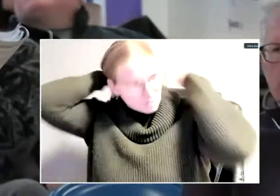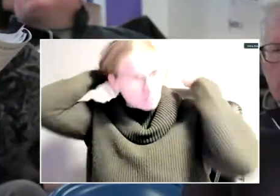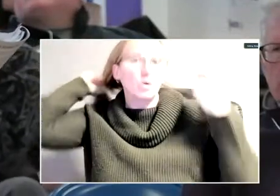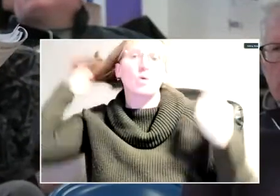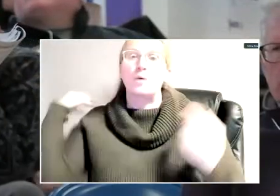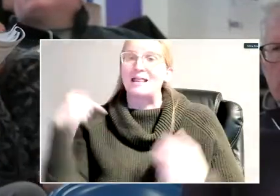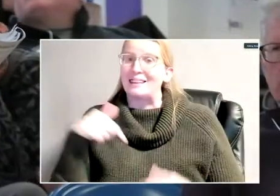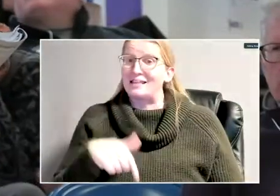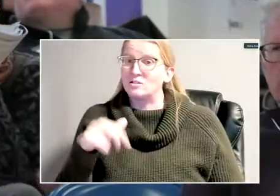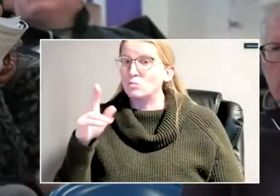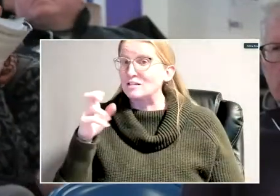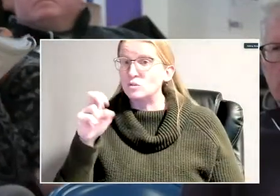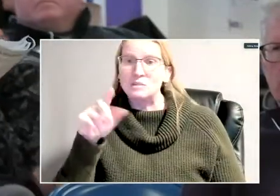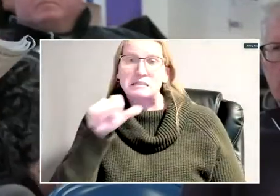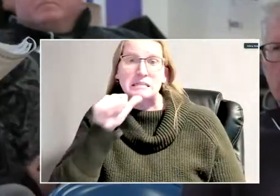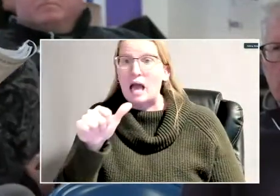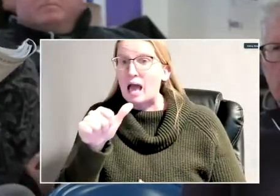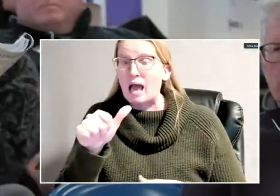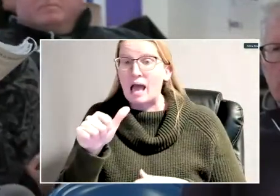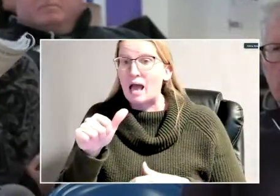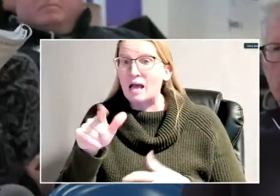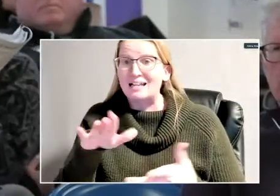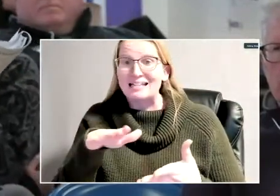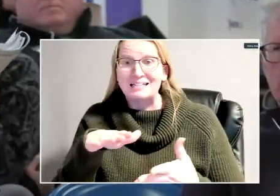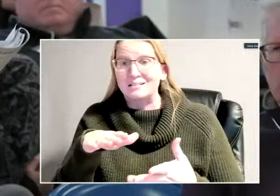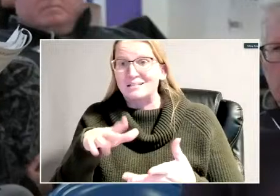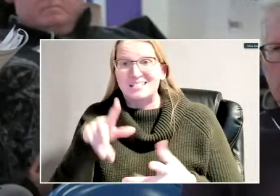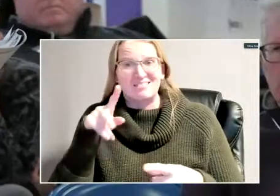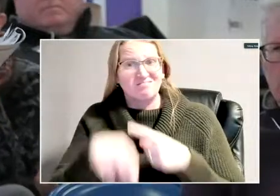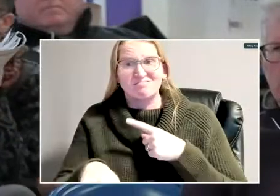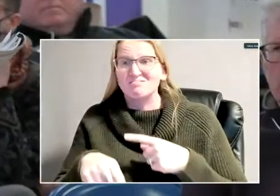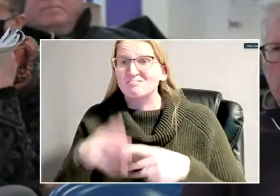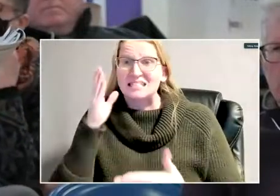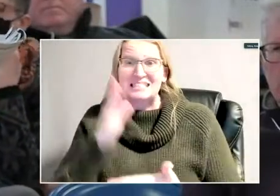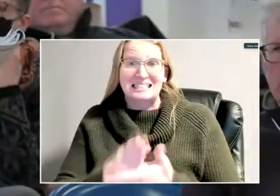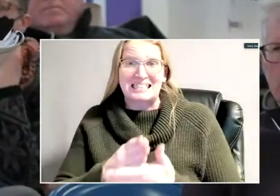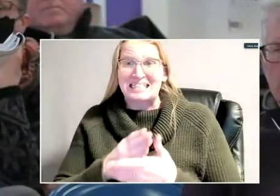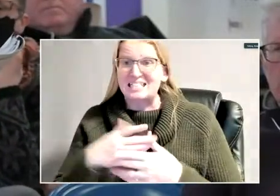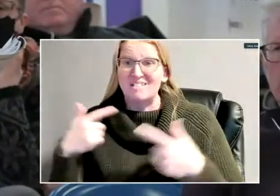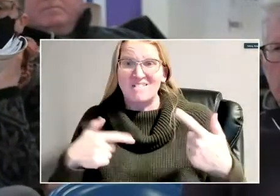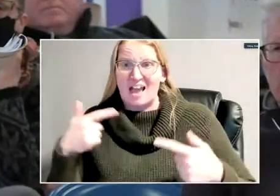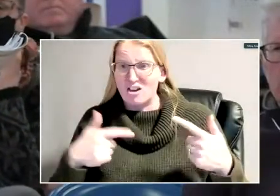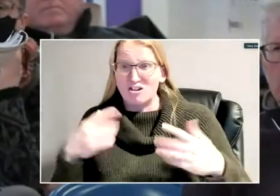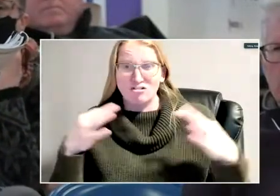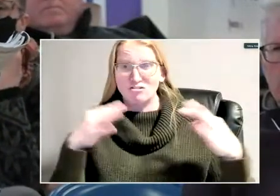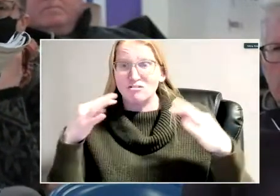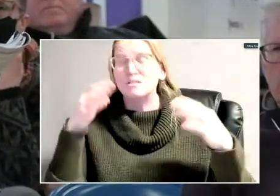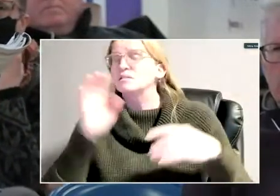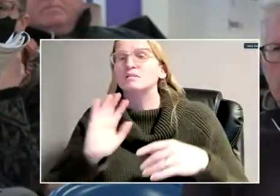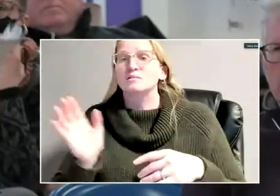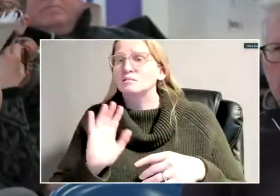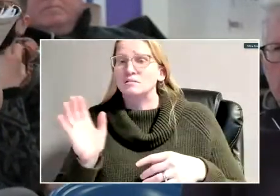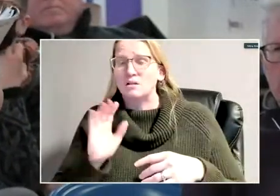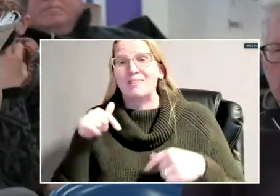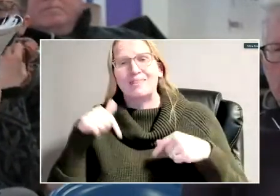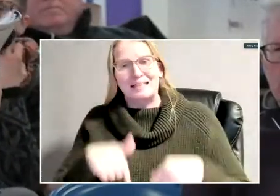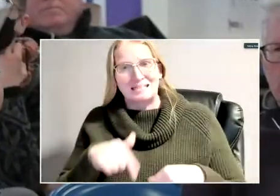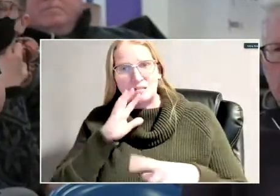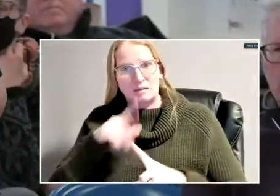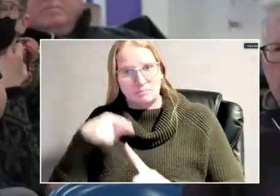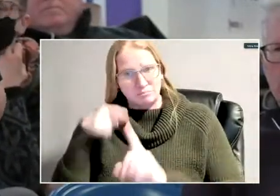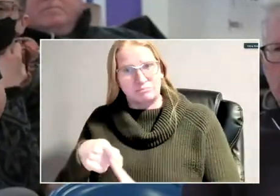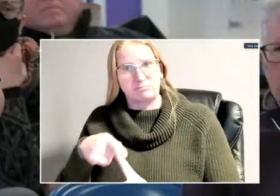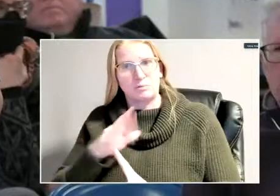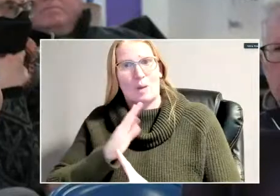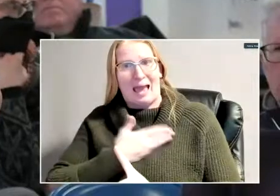applaud all of the 14 towns around Brattle around Vermont that have taken that but it is specific to our elected official that we